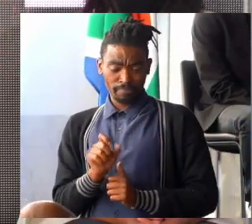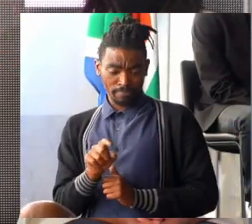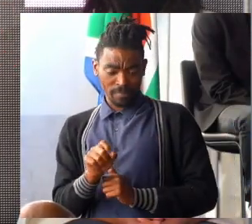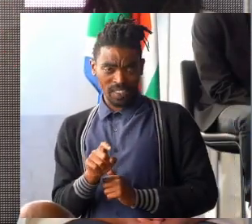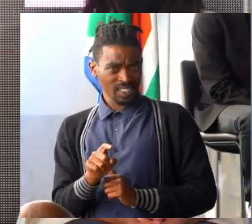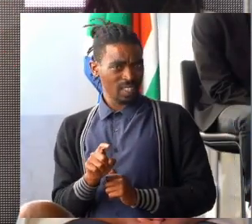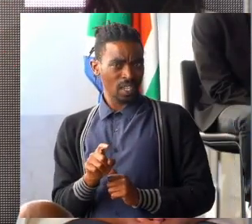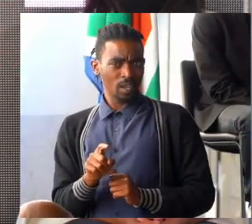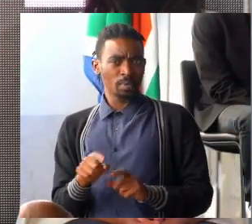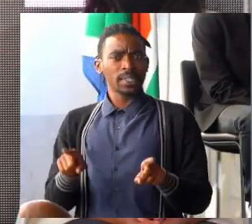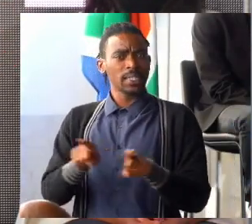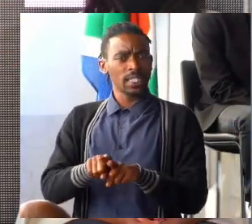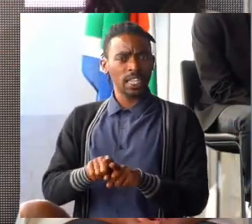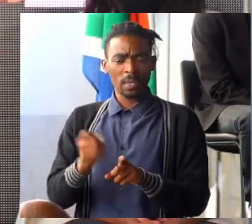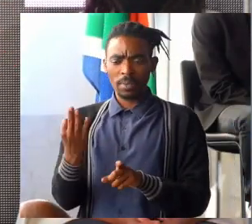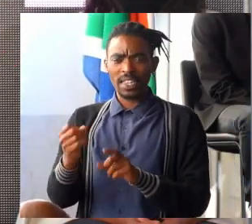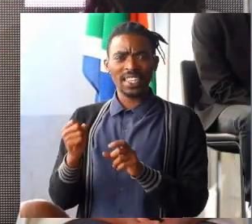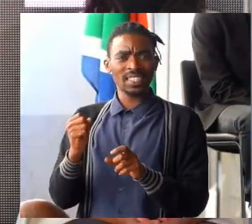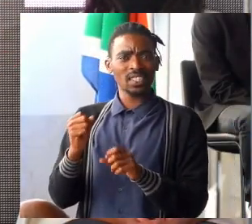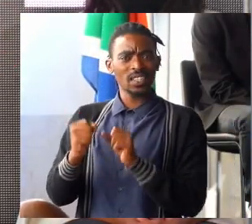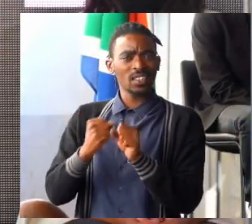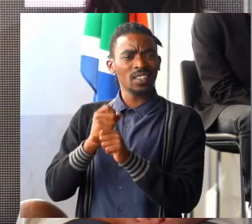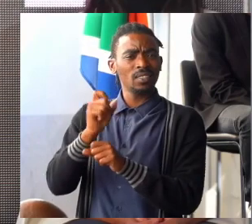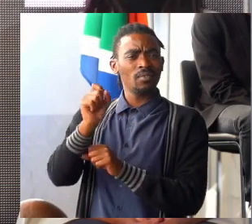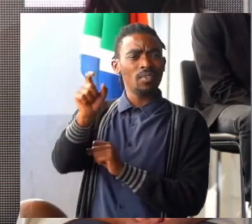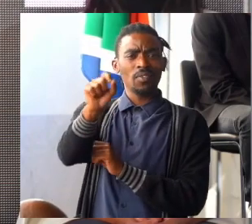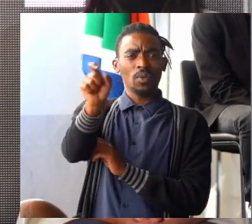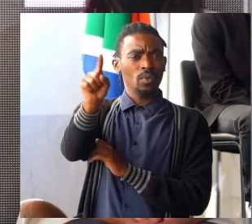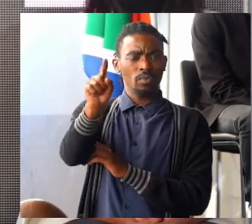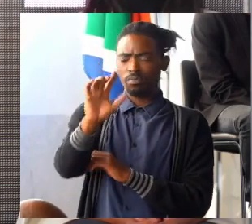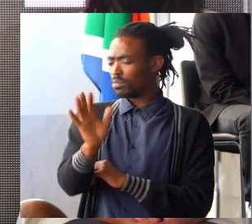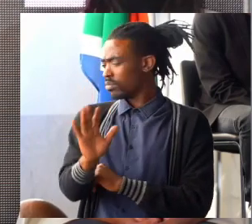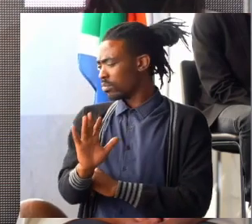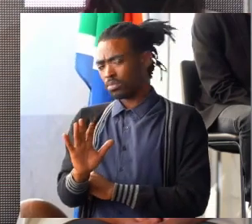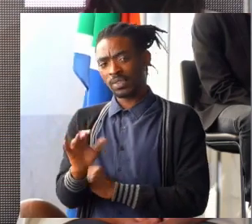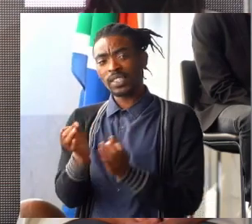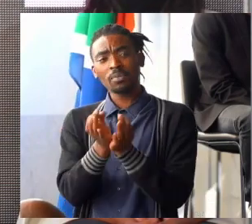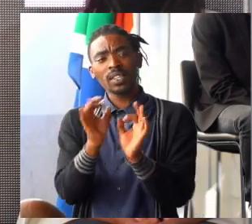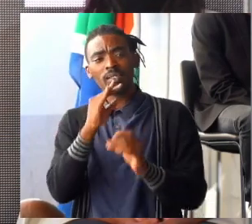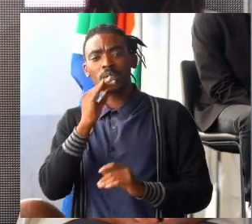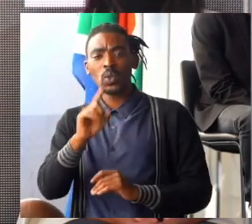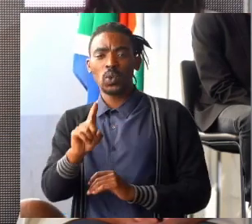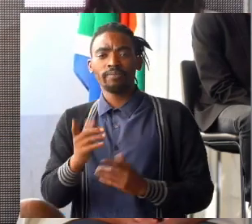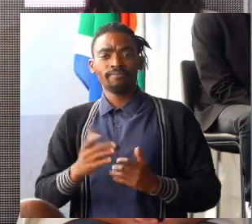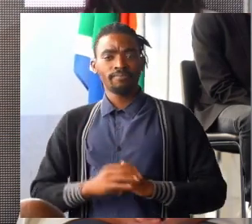30 years of democracy. Where is democracy when that kind of deal making happens?